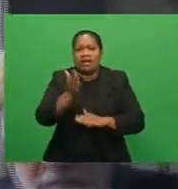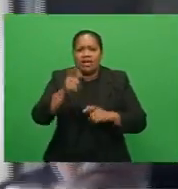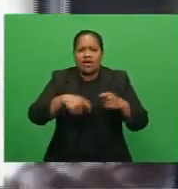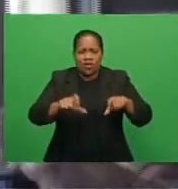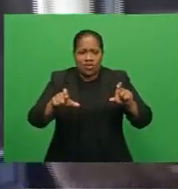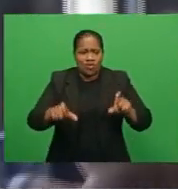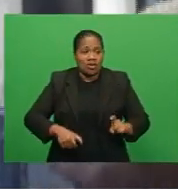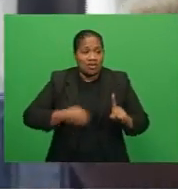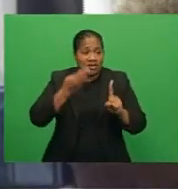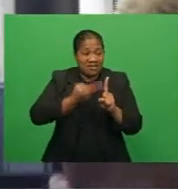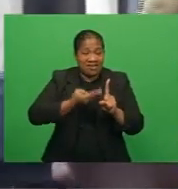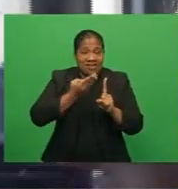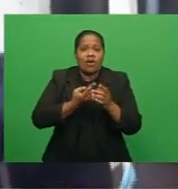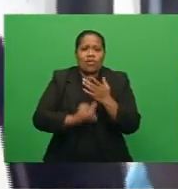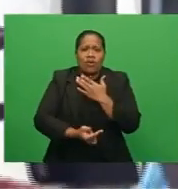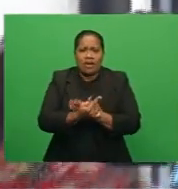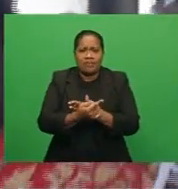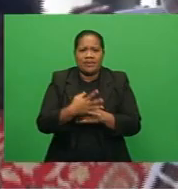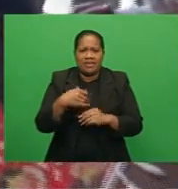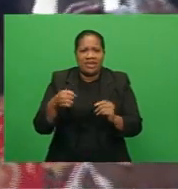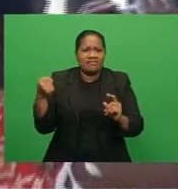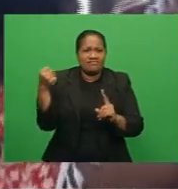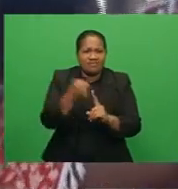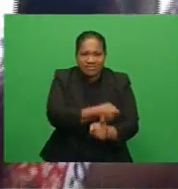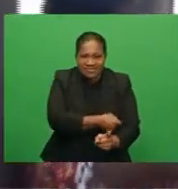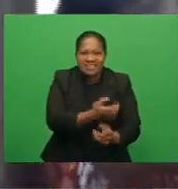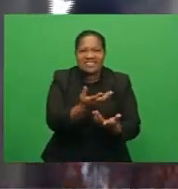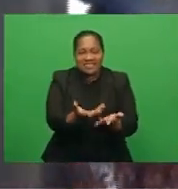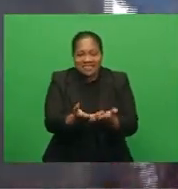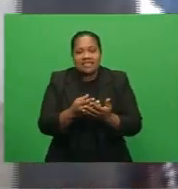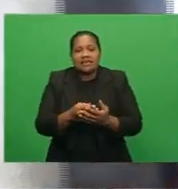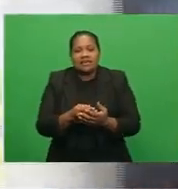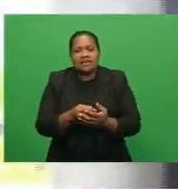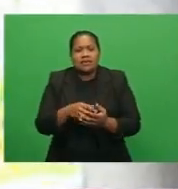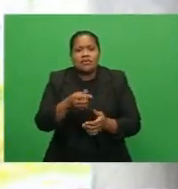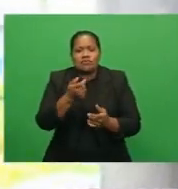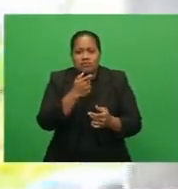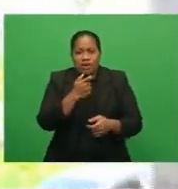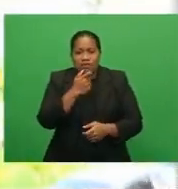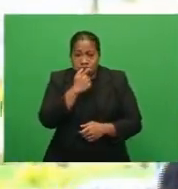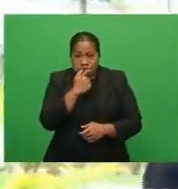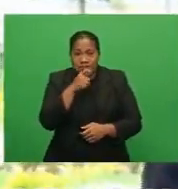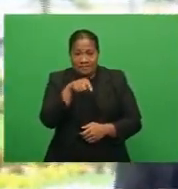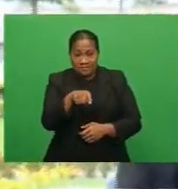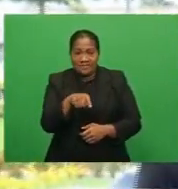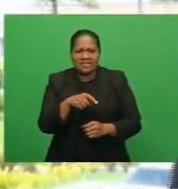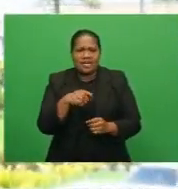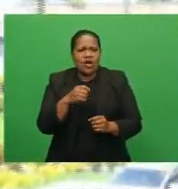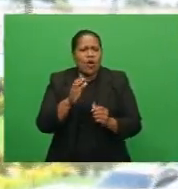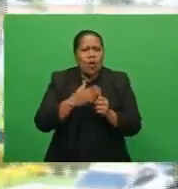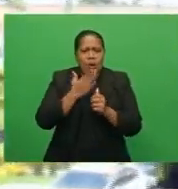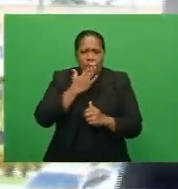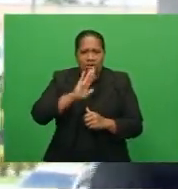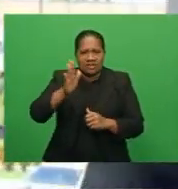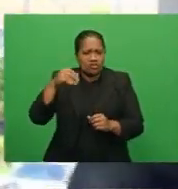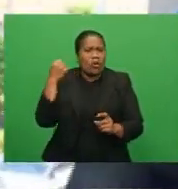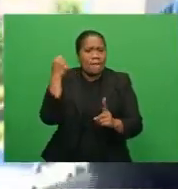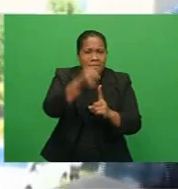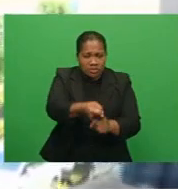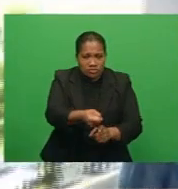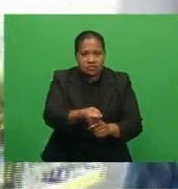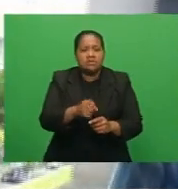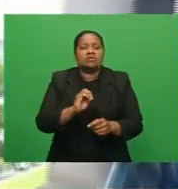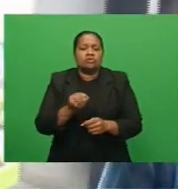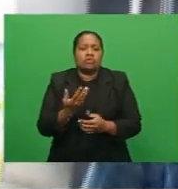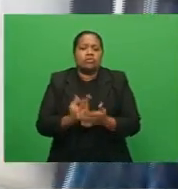1 count of assault causing actual bodily harm for allegedly punching a referee during a game in August. His lawyer will apply for the case